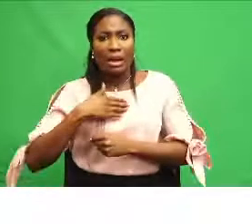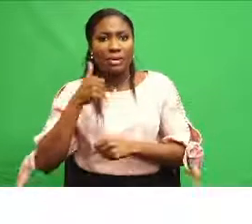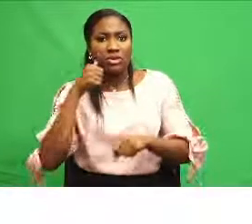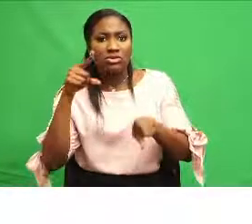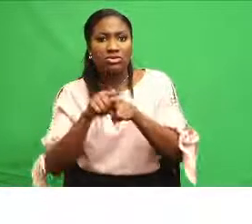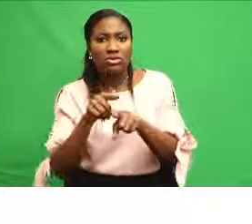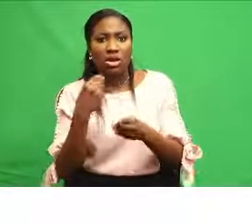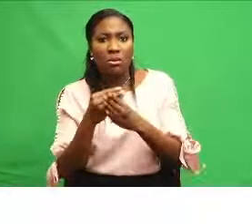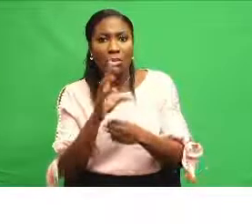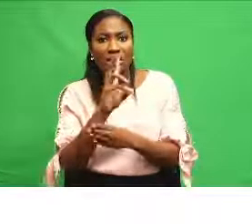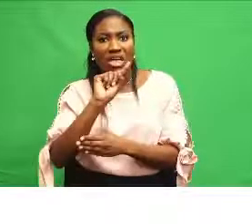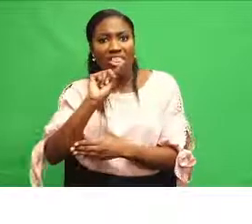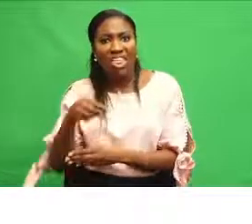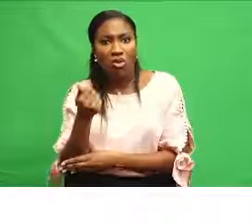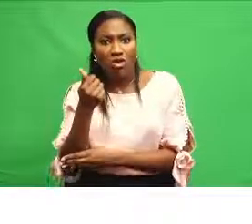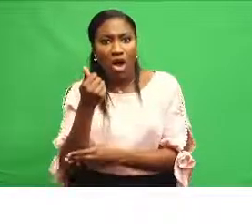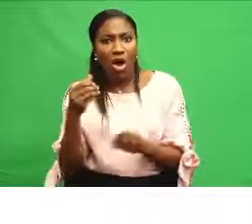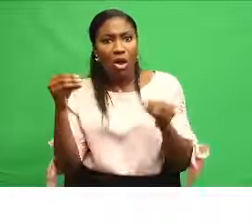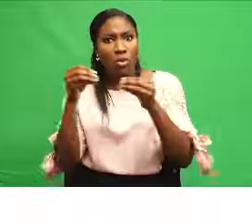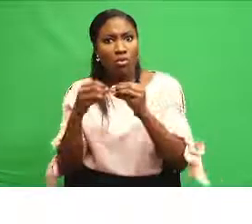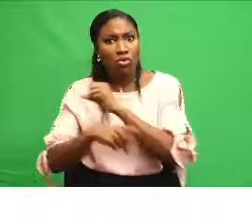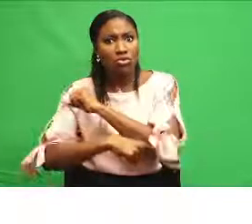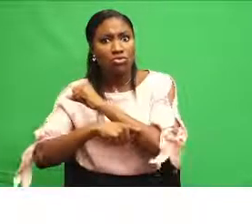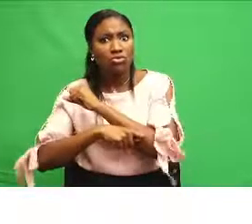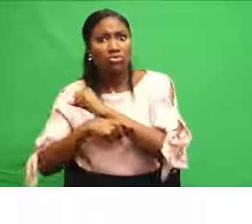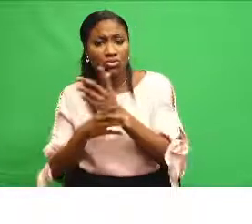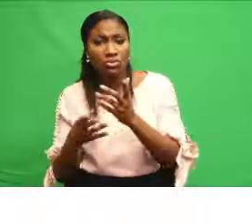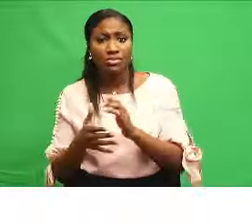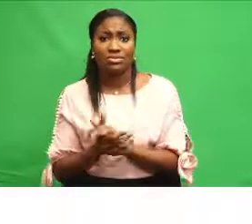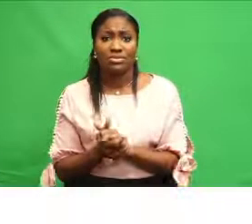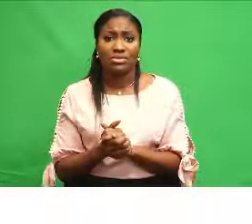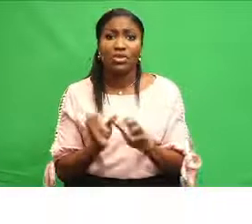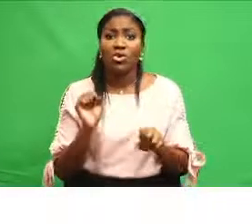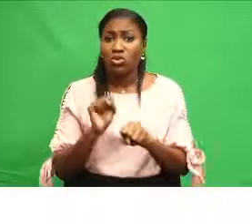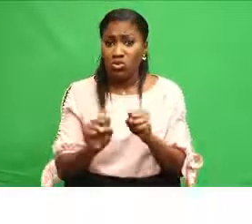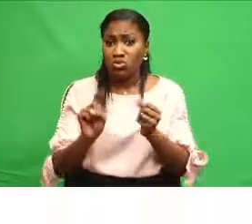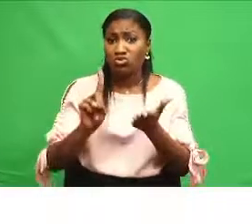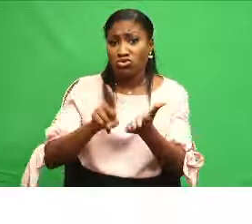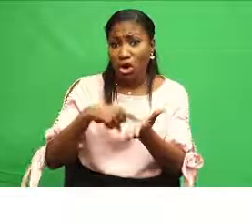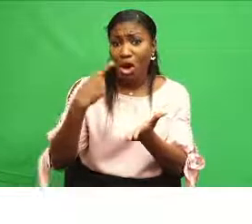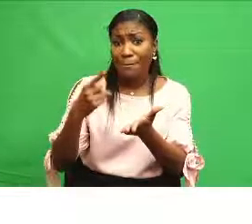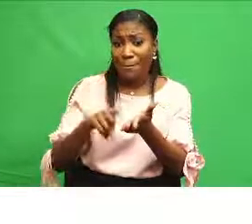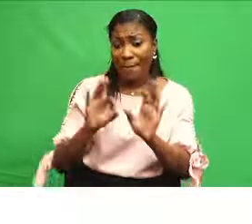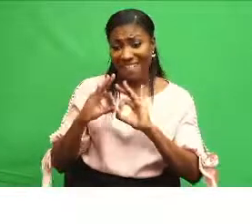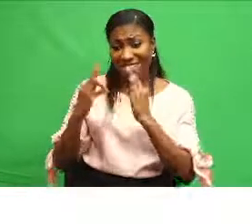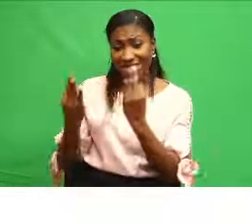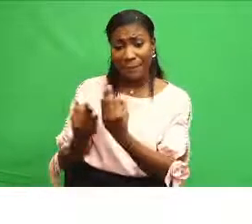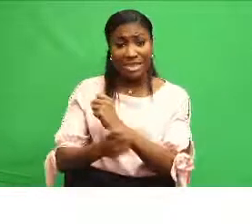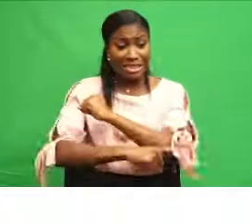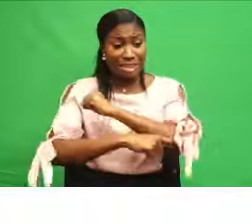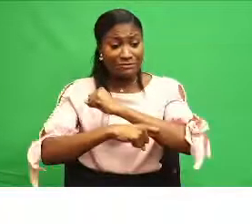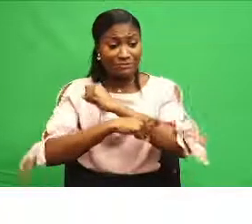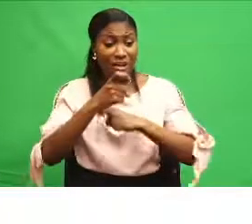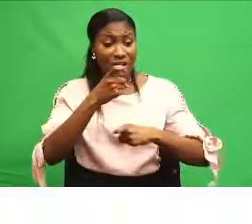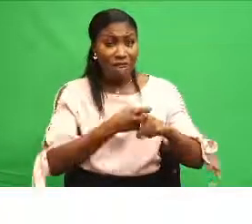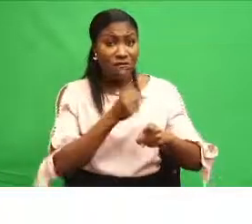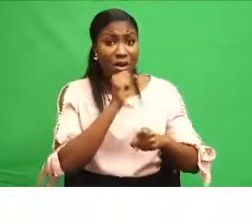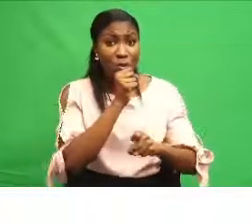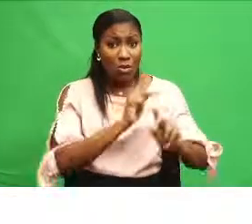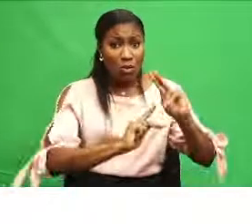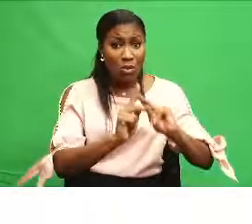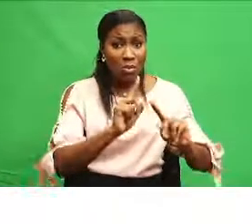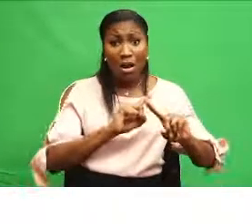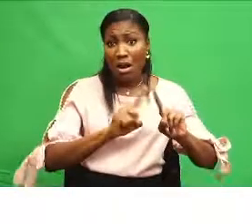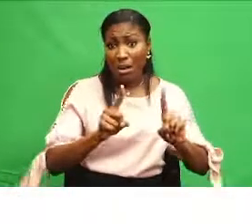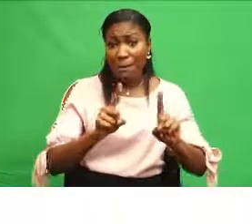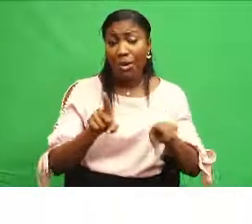the quote, that family, children could do it, but also the paid care workers as well, and that's really unfortunate. Some other signs